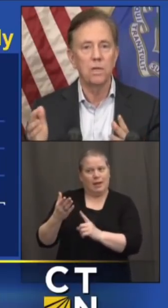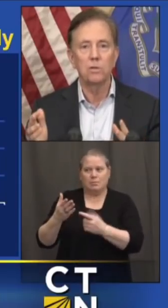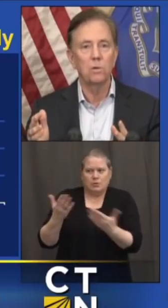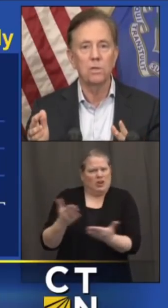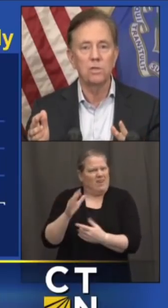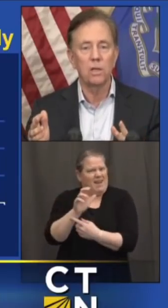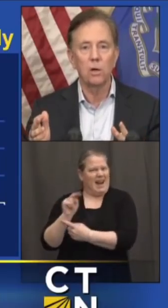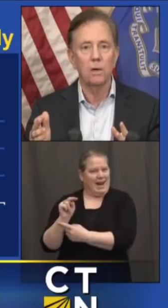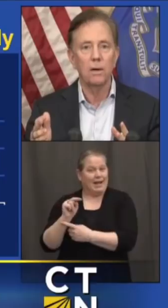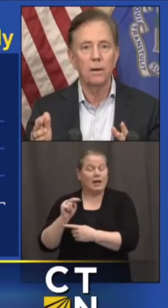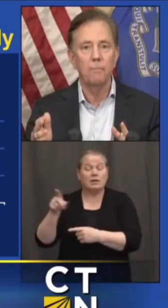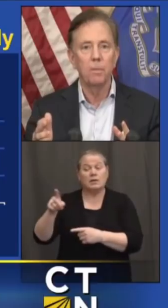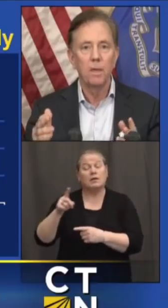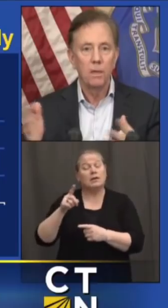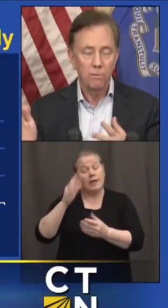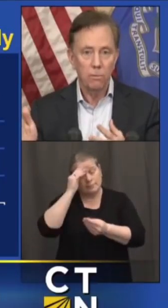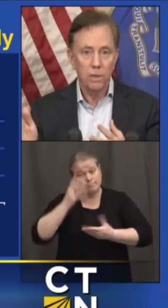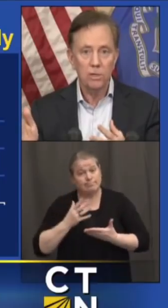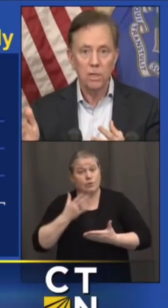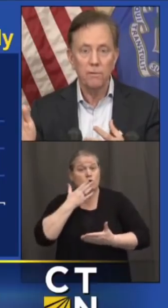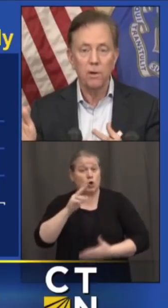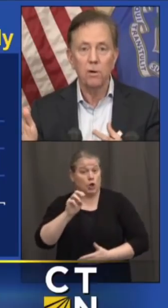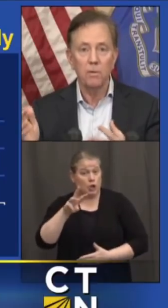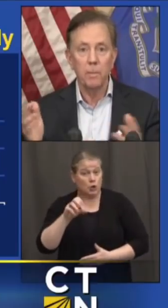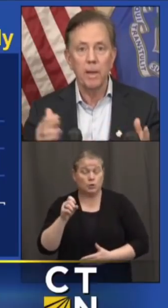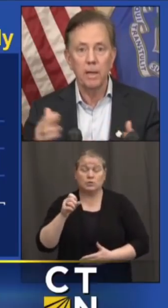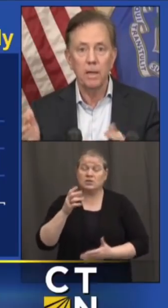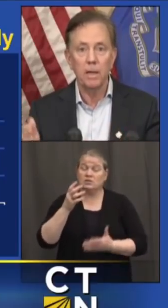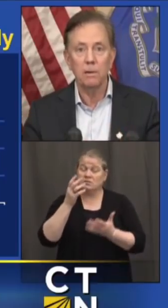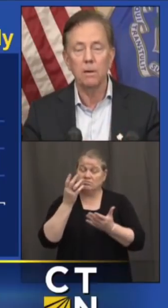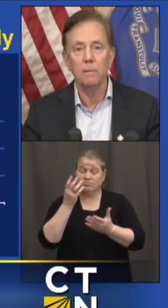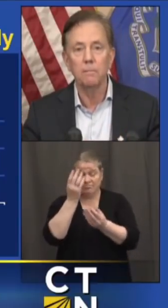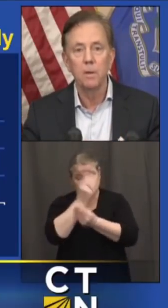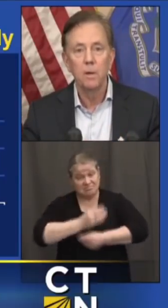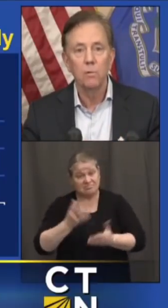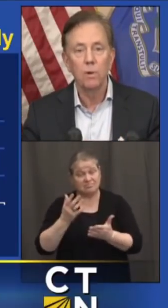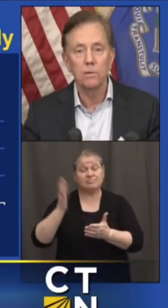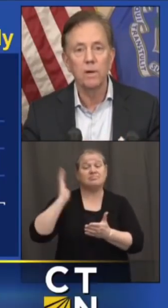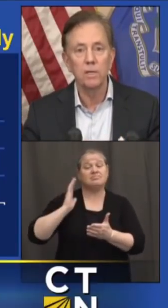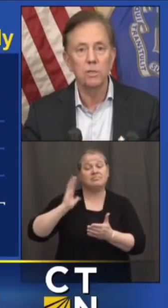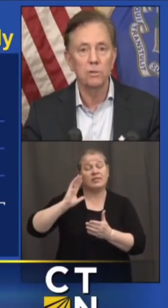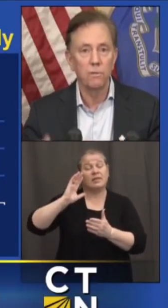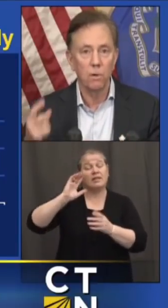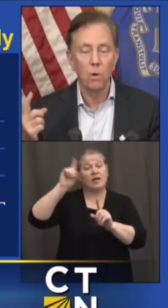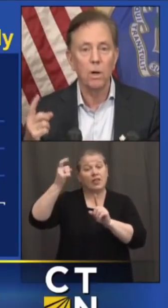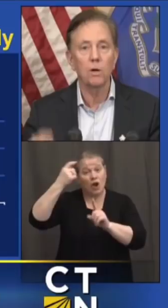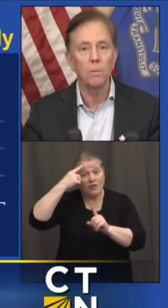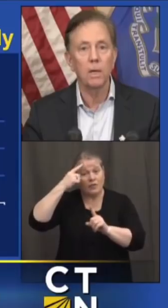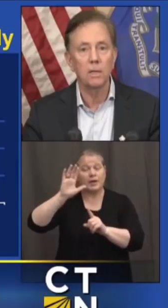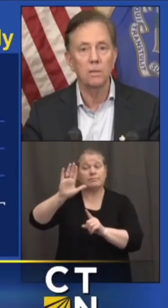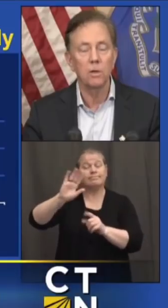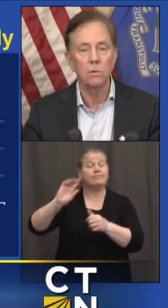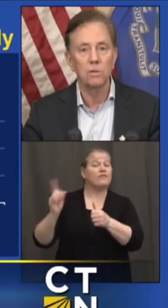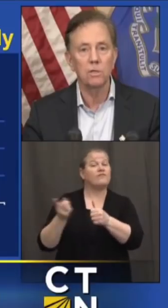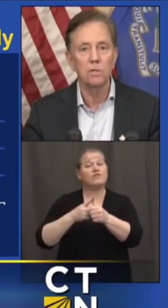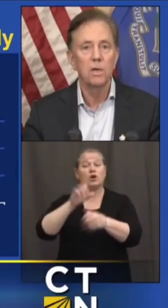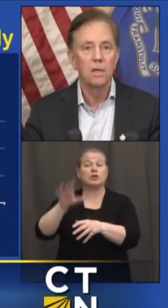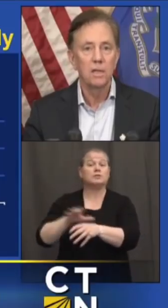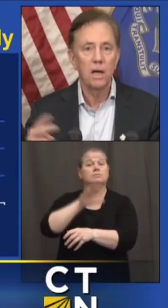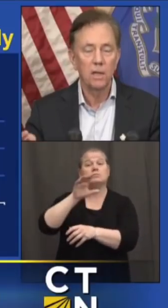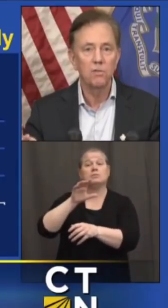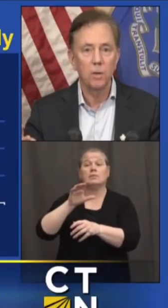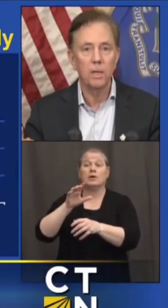good news. They told us that, look, originally the federal government made reservations for 100 million